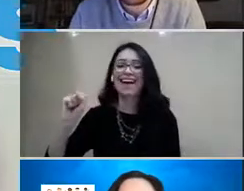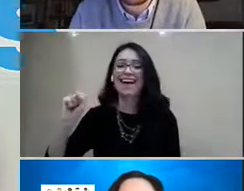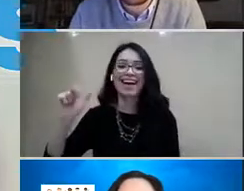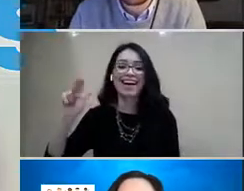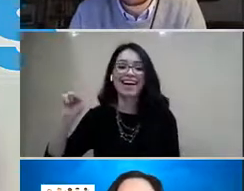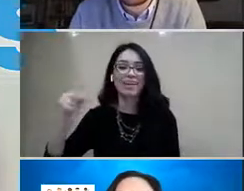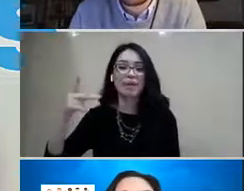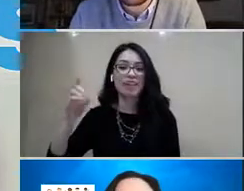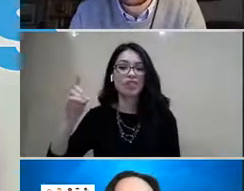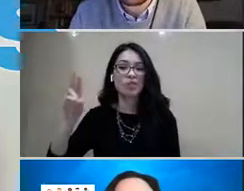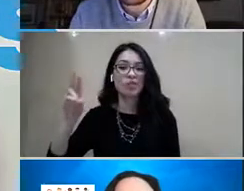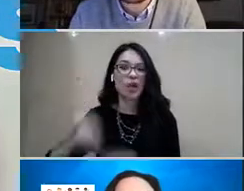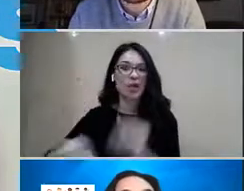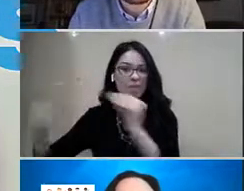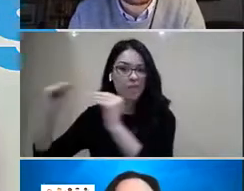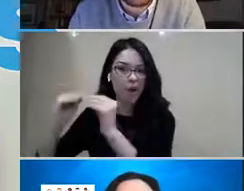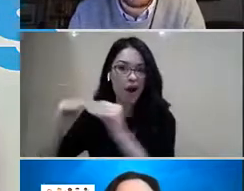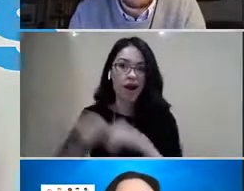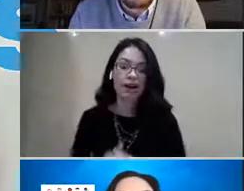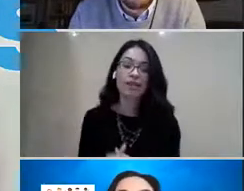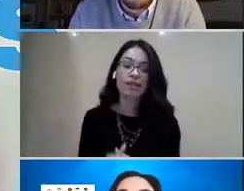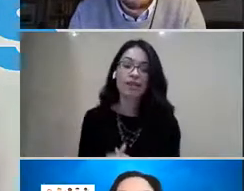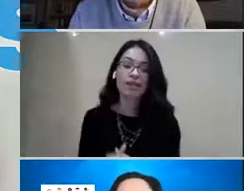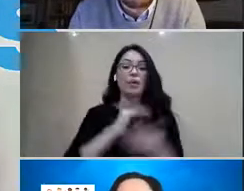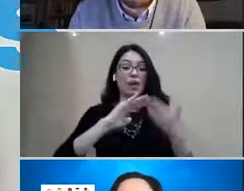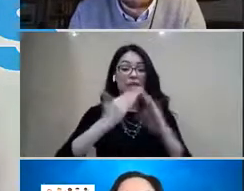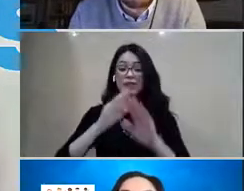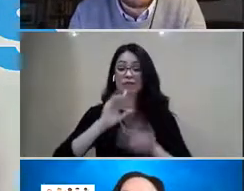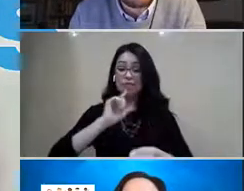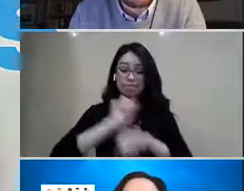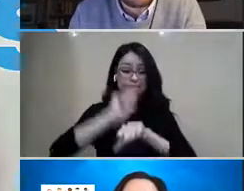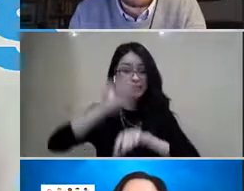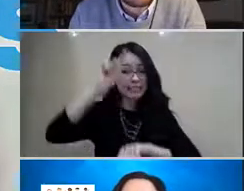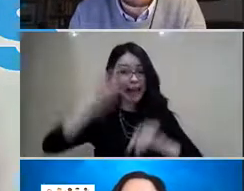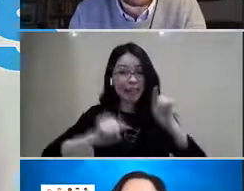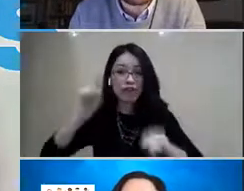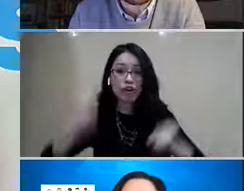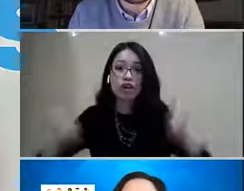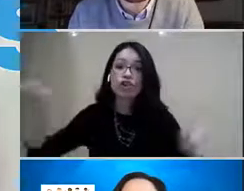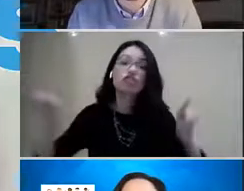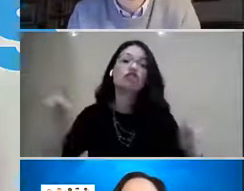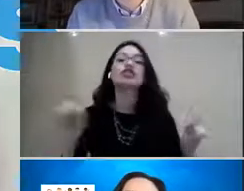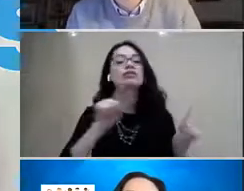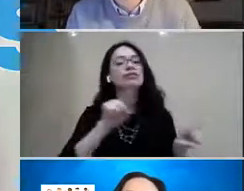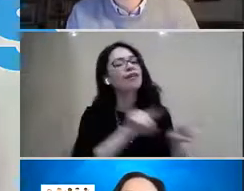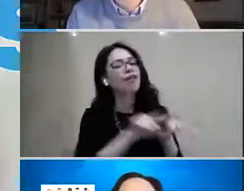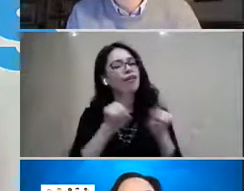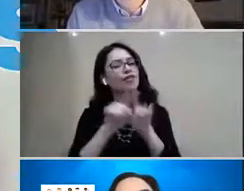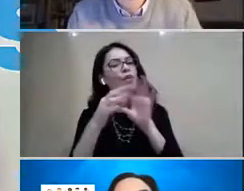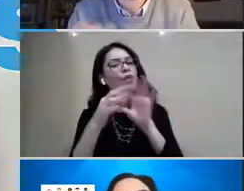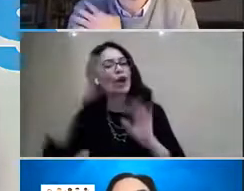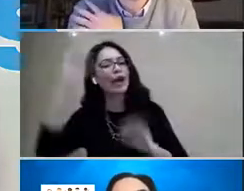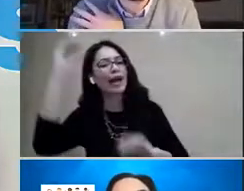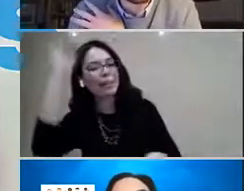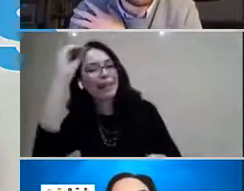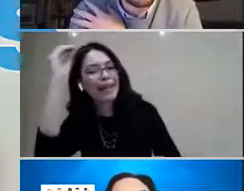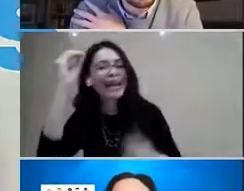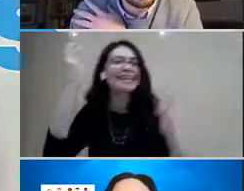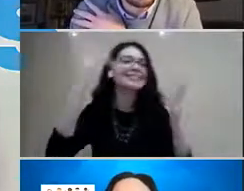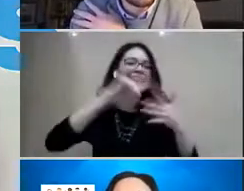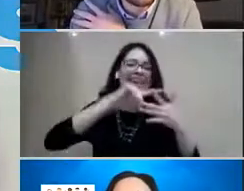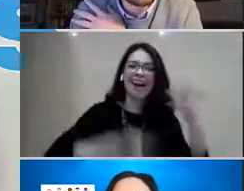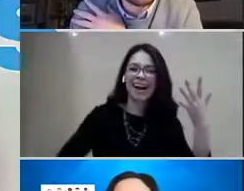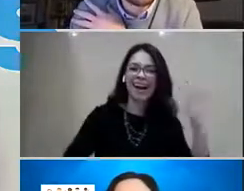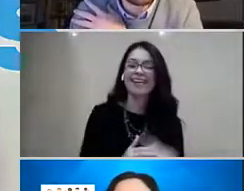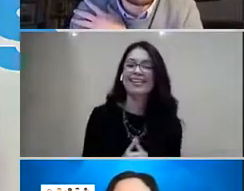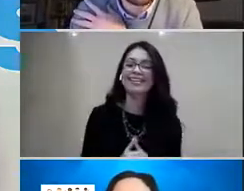communities are, so too are our needs and our opinions about school reopening. So tonight, I really want to invite you to hold